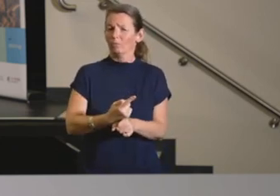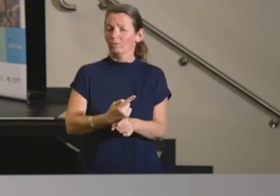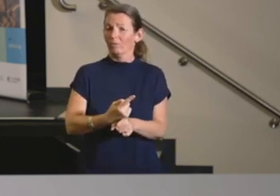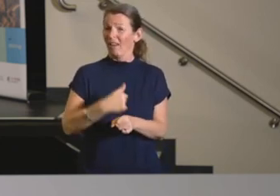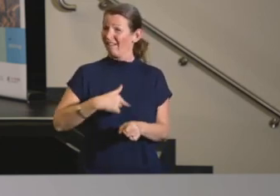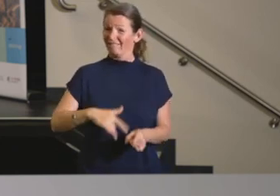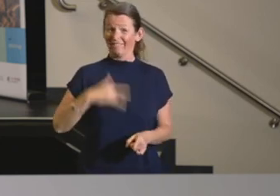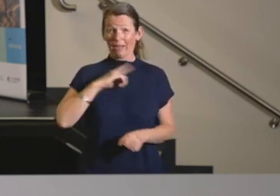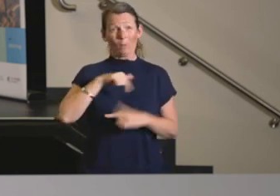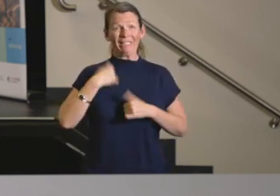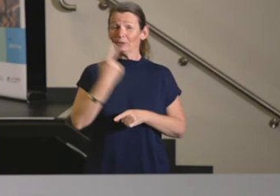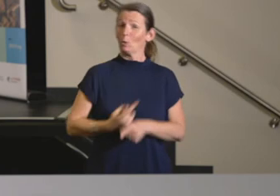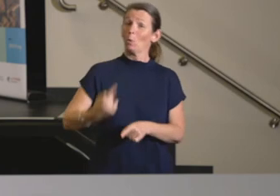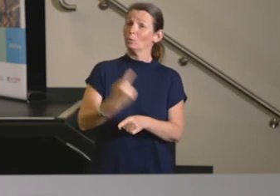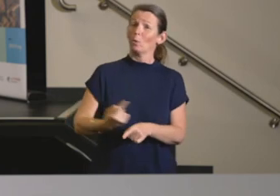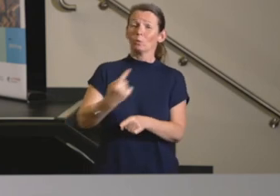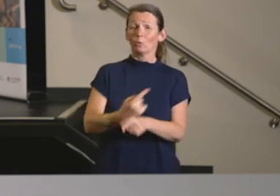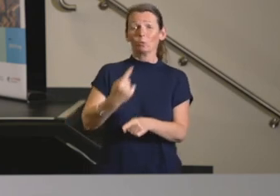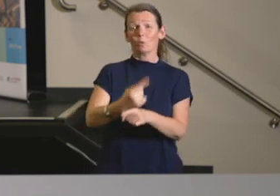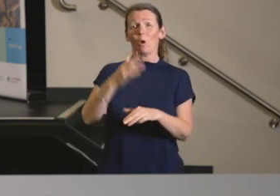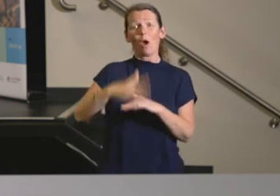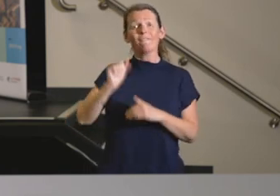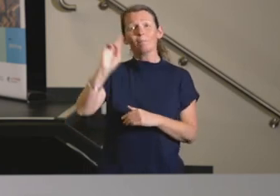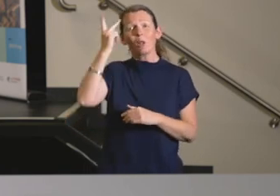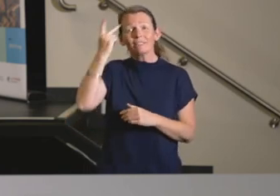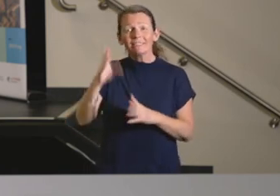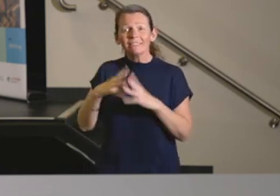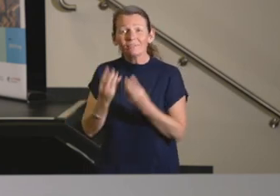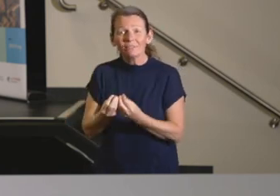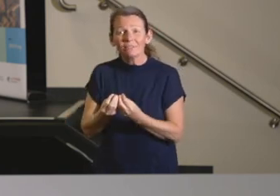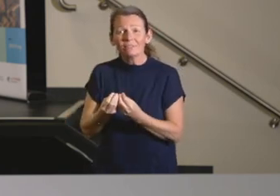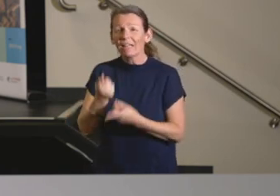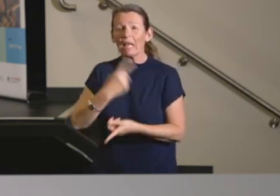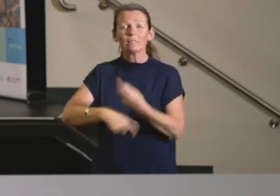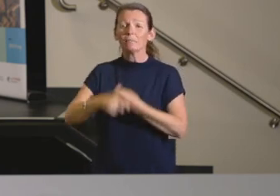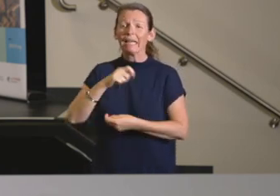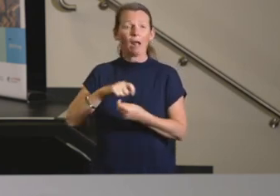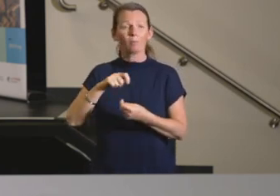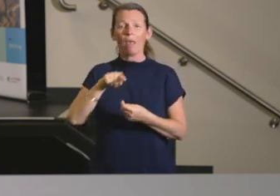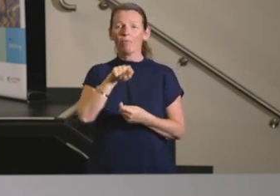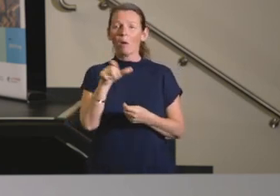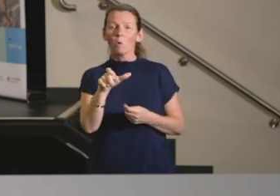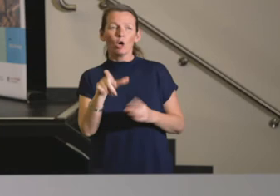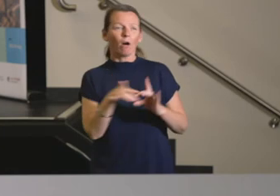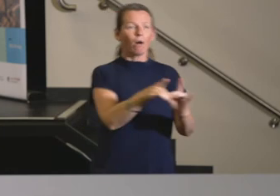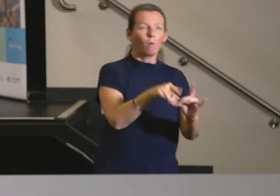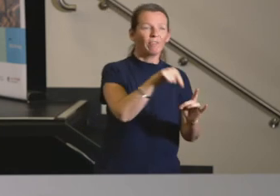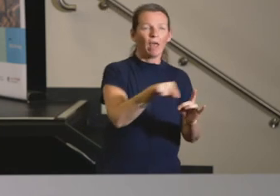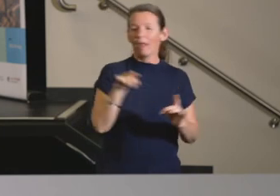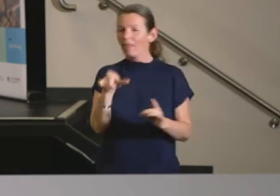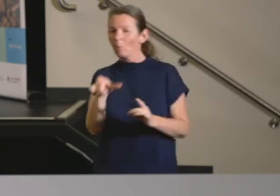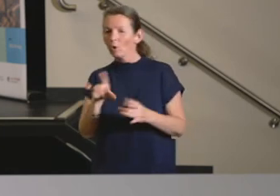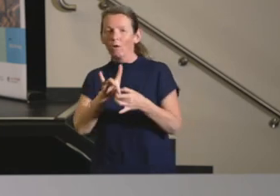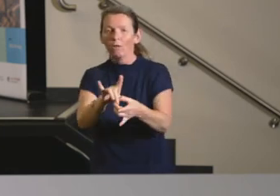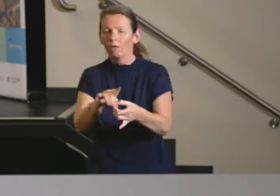the words we've used to symbolize our politics have become so stigmatized, they are so loaded, they